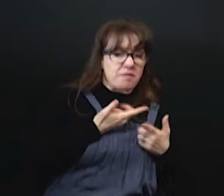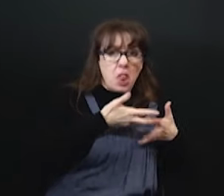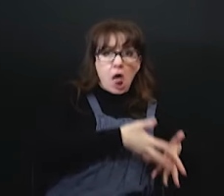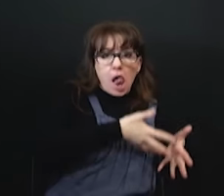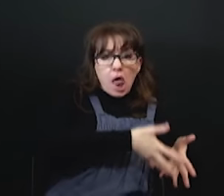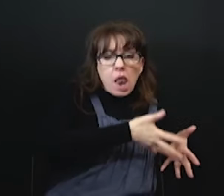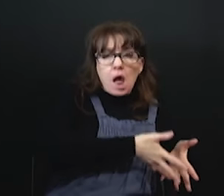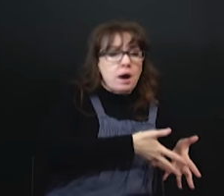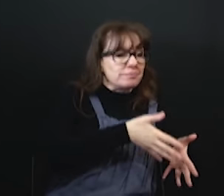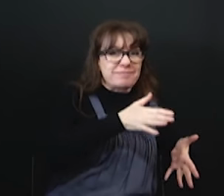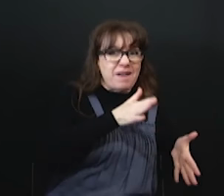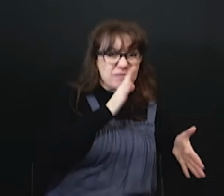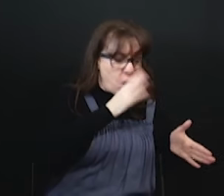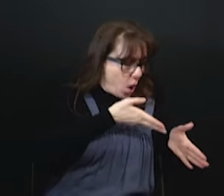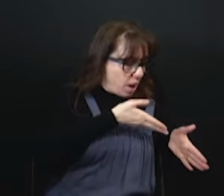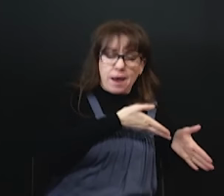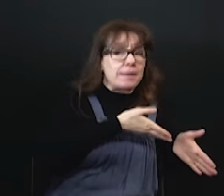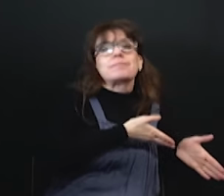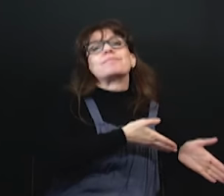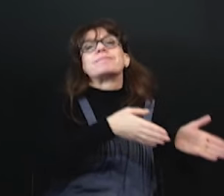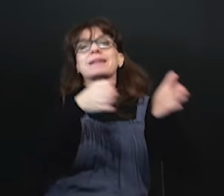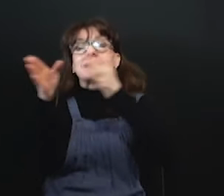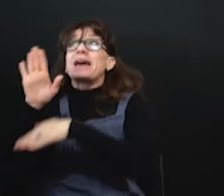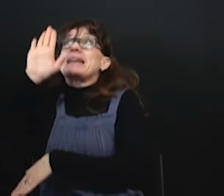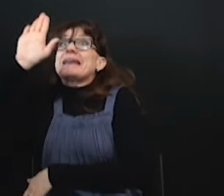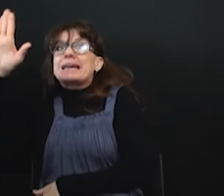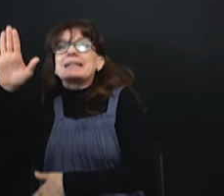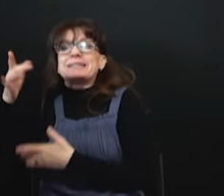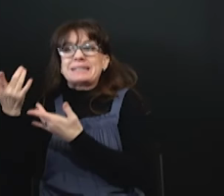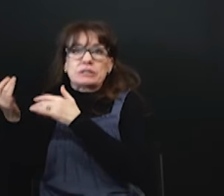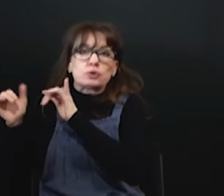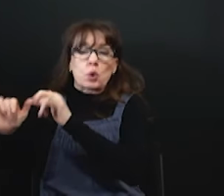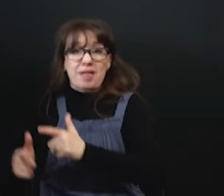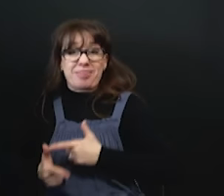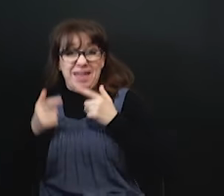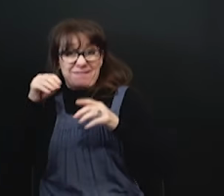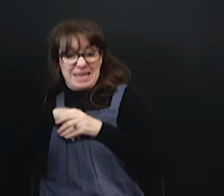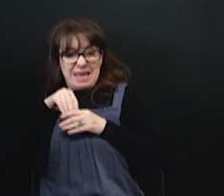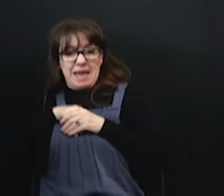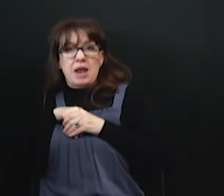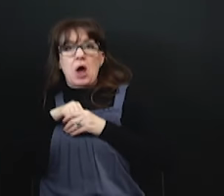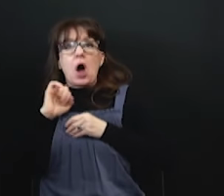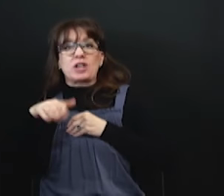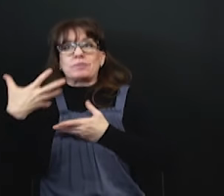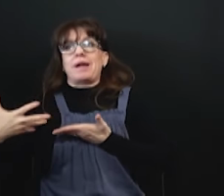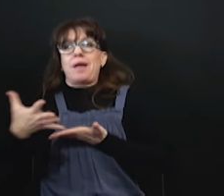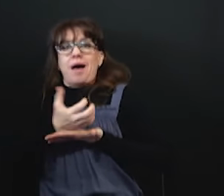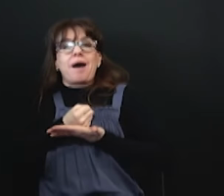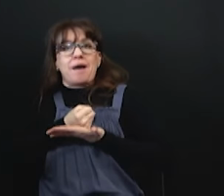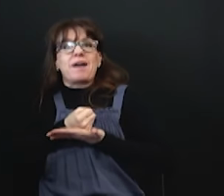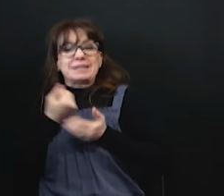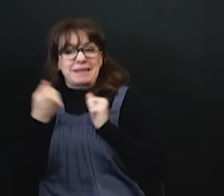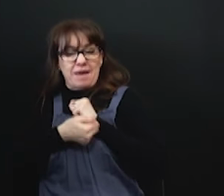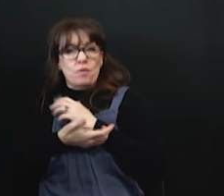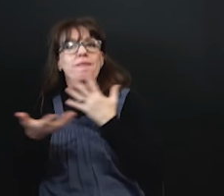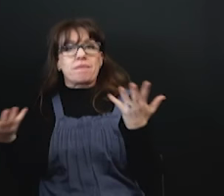Get your focus off of that. It is about His eternal life in you that you stand to gain. It is